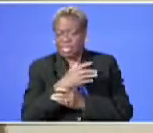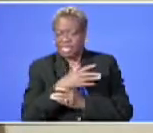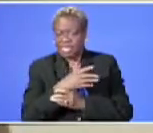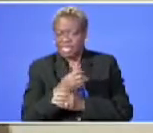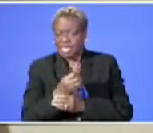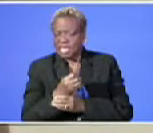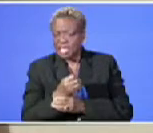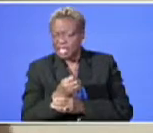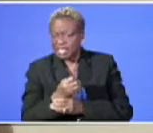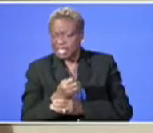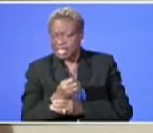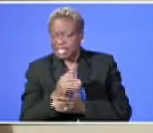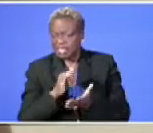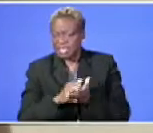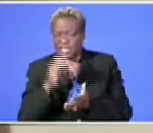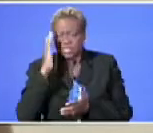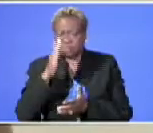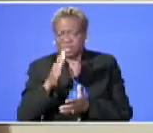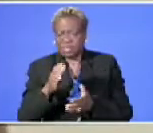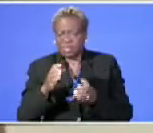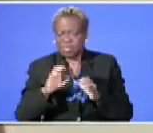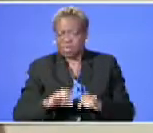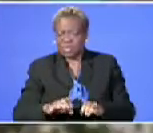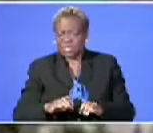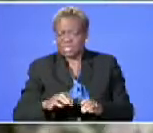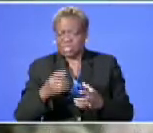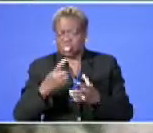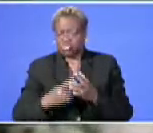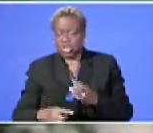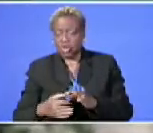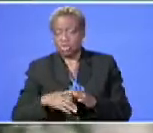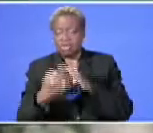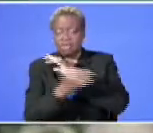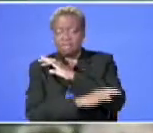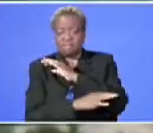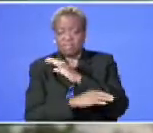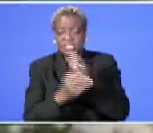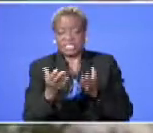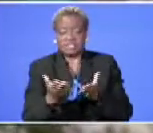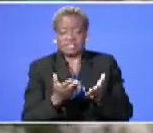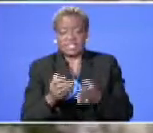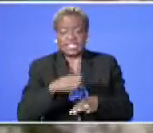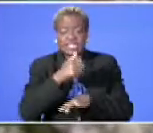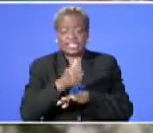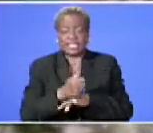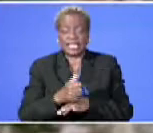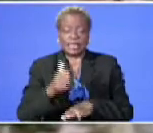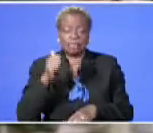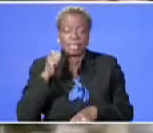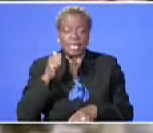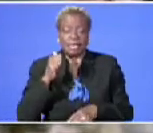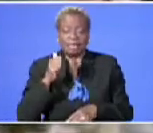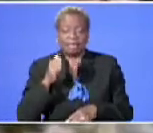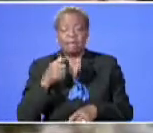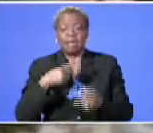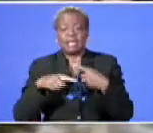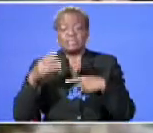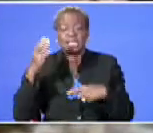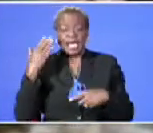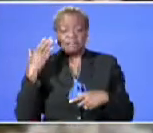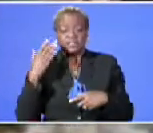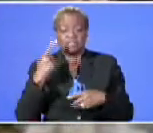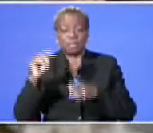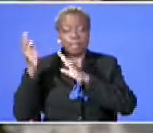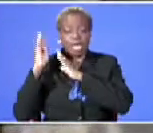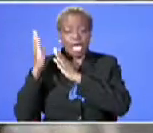contraction that will cause the drain on foreign reserves. Roll says this setback comes after the Bahamas was beginning to experience moderate growth in the